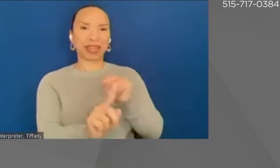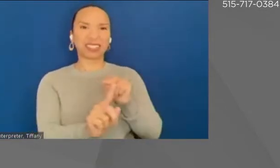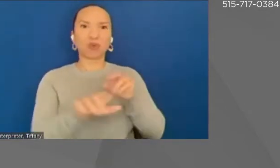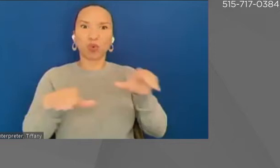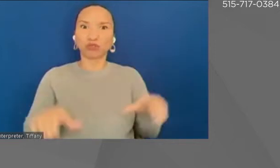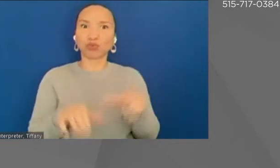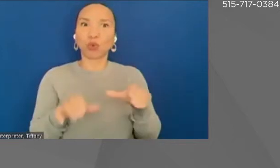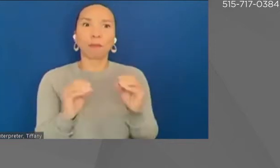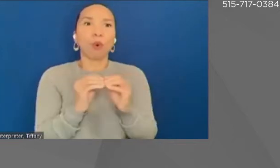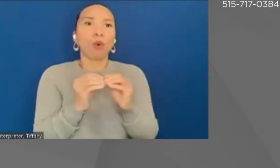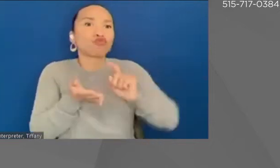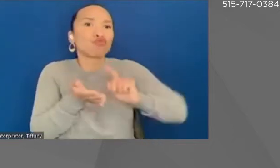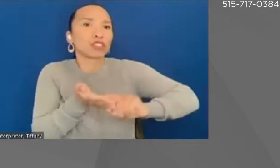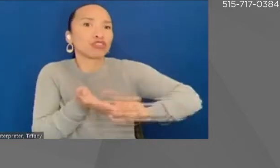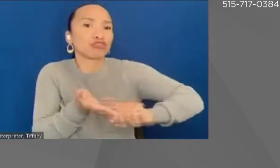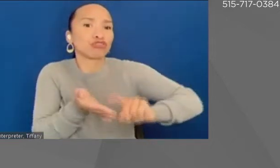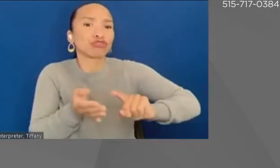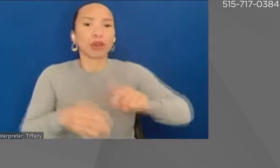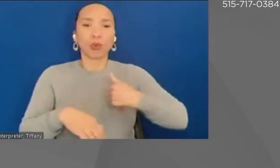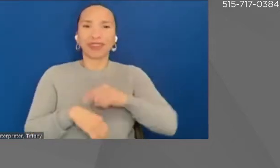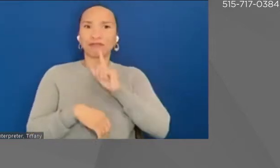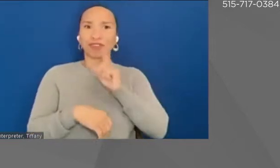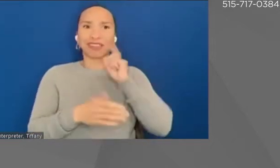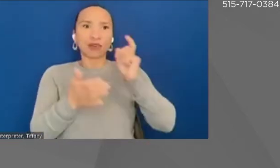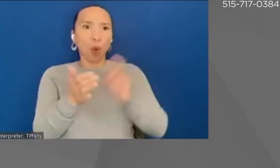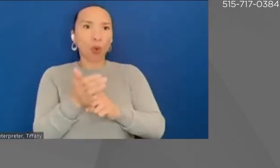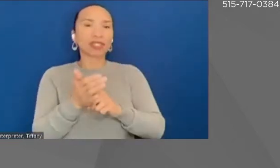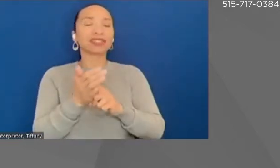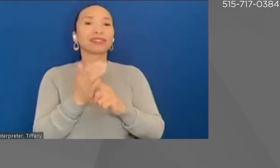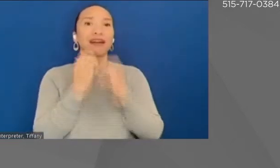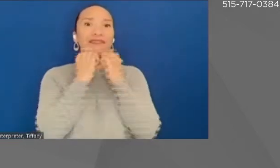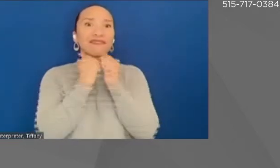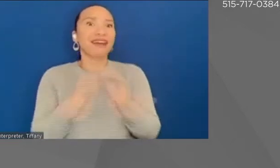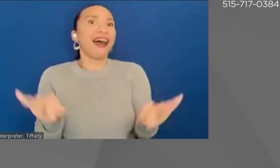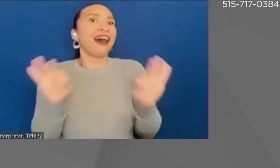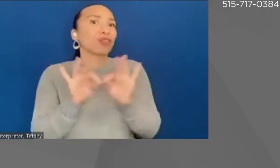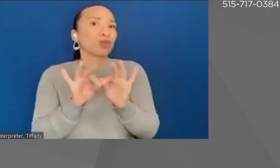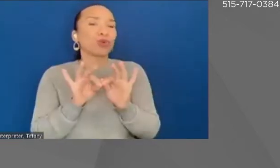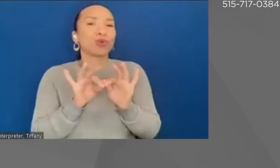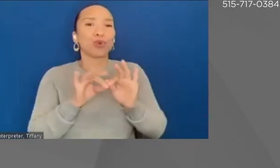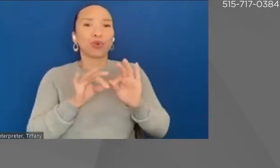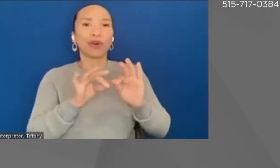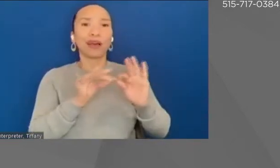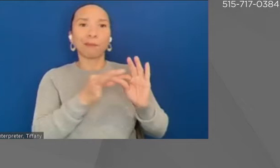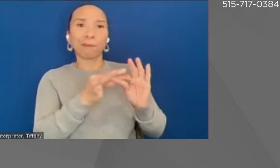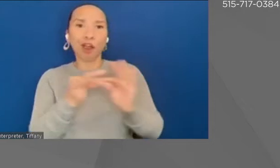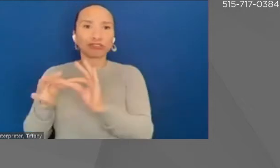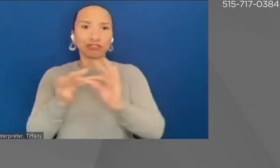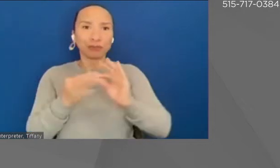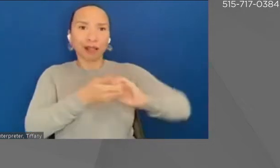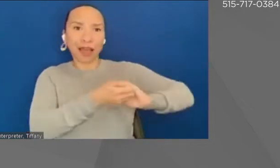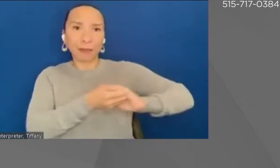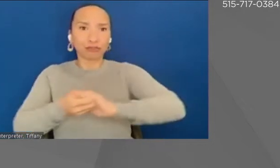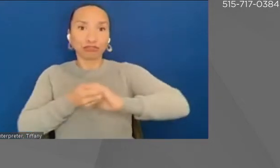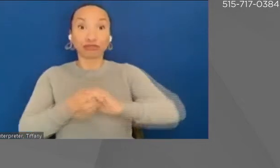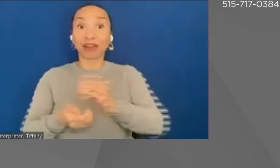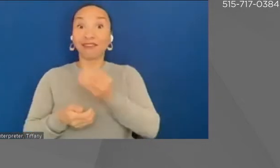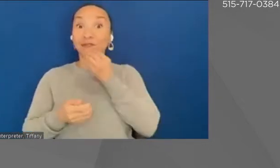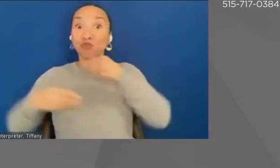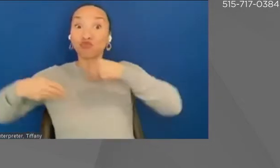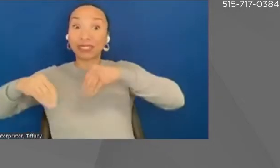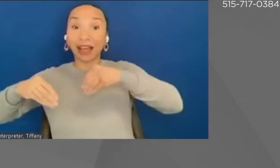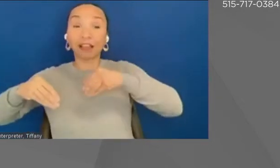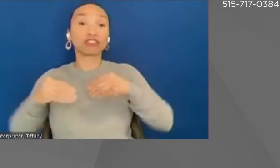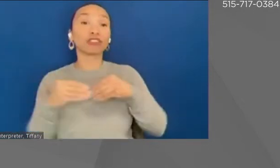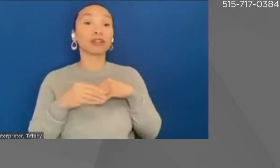we really see the value in the collaboration and partnerships between the food retailers, the consumers, and as well as